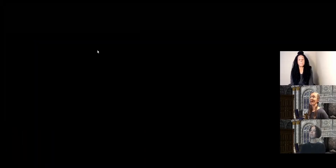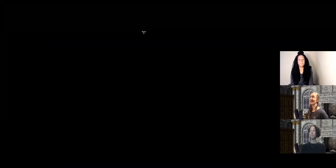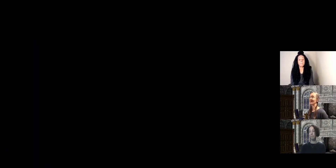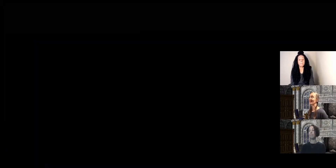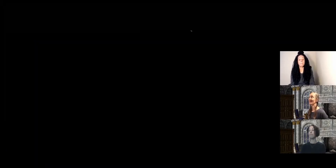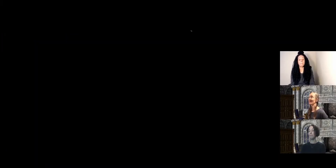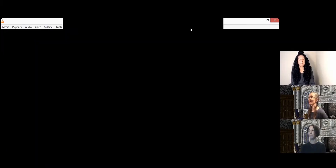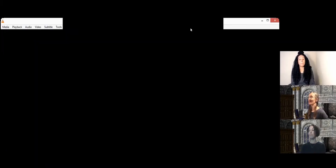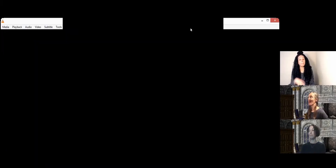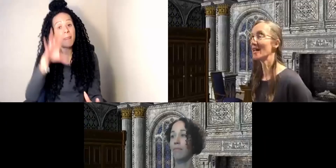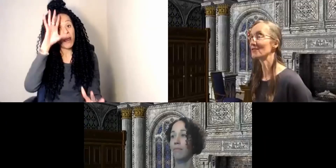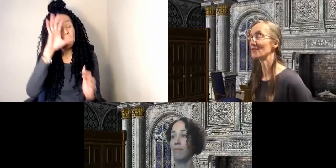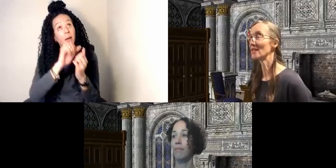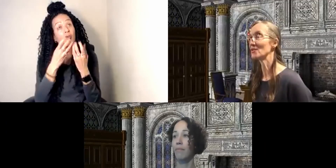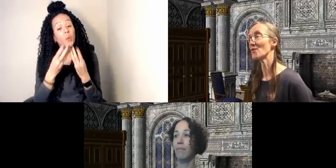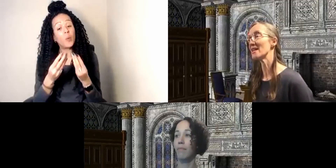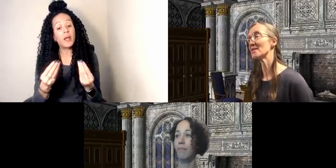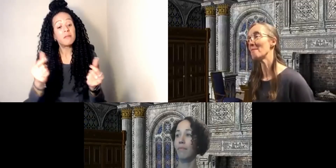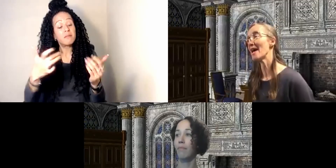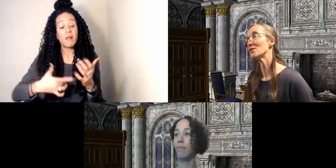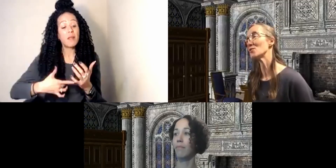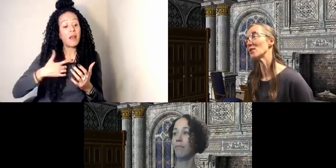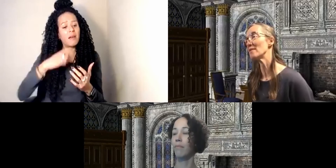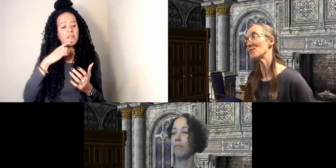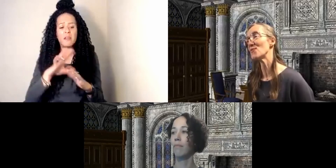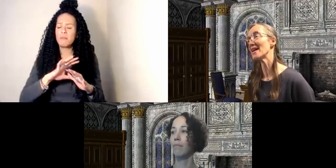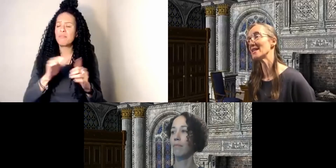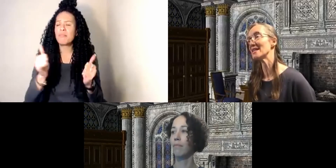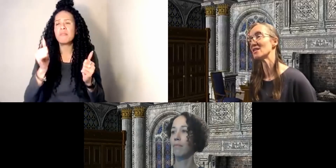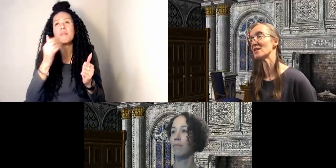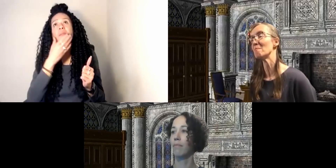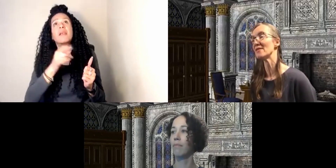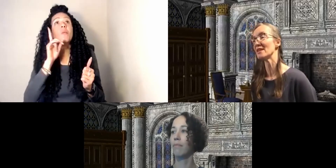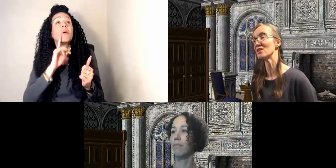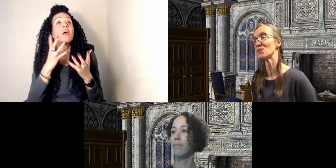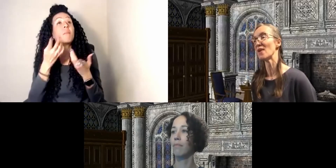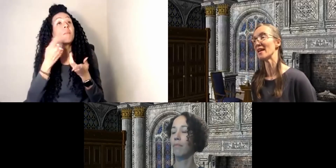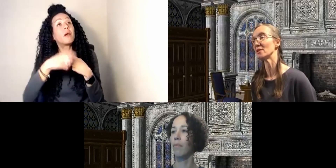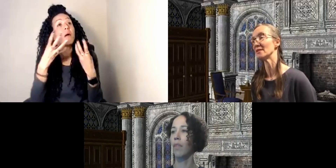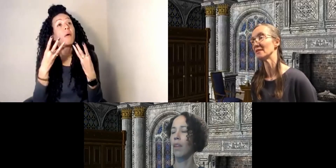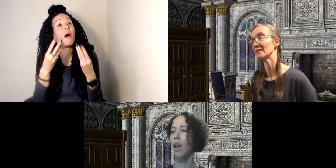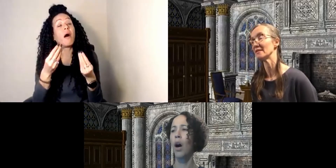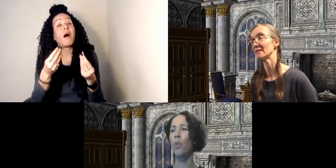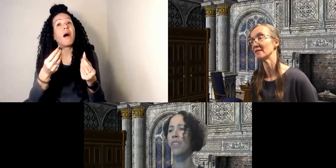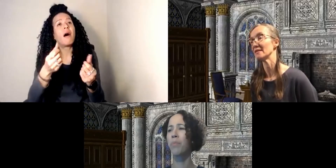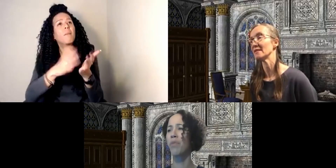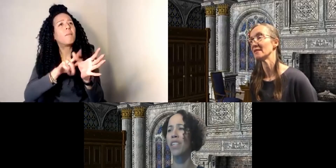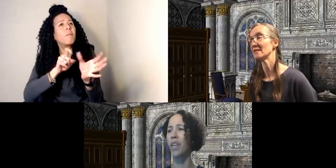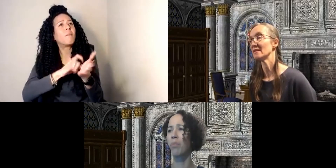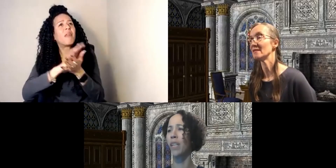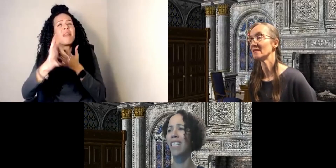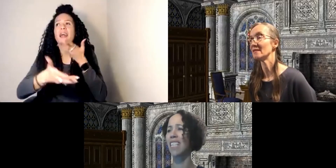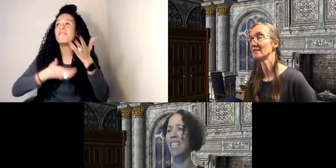Memory wanes, and the lives of these great men and women fade into myth and fable. Was